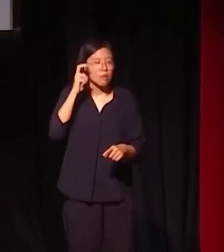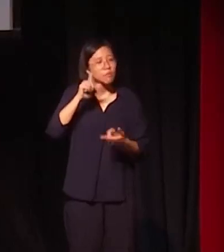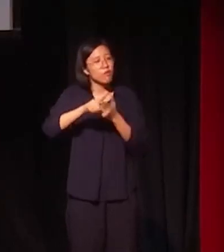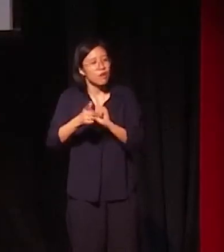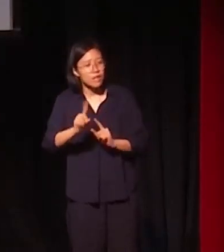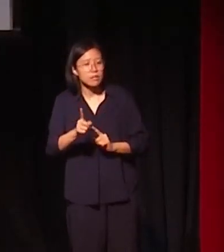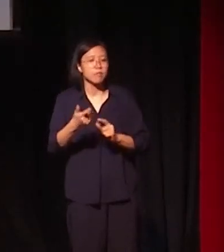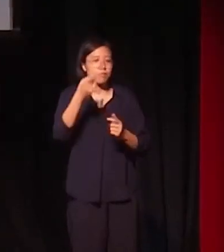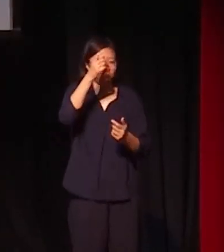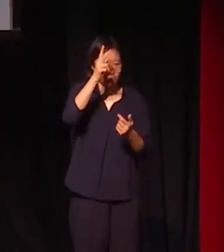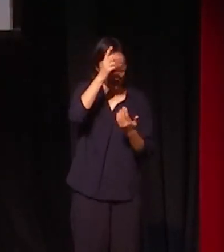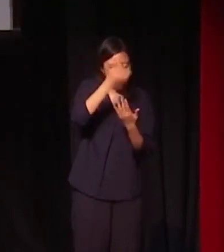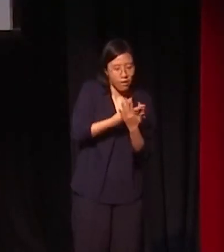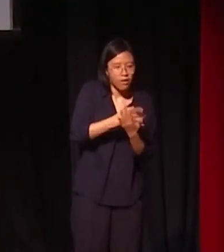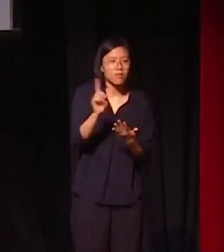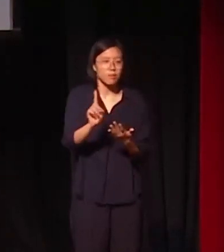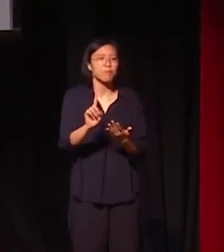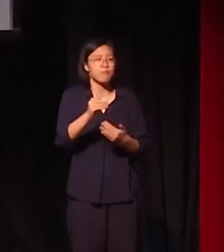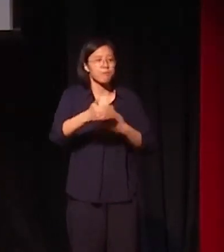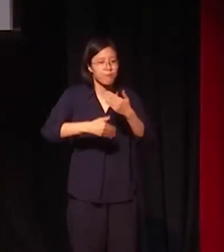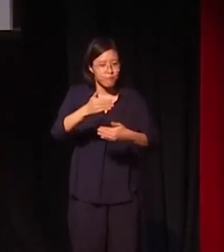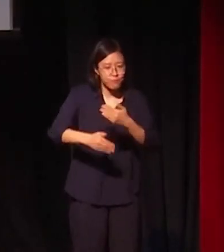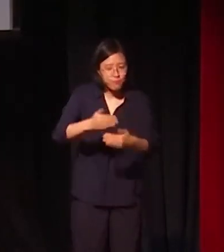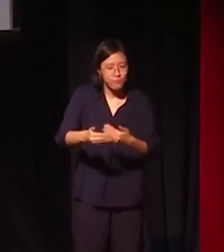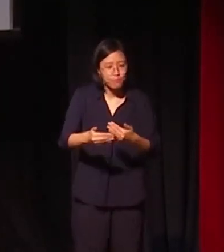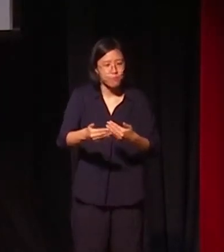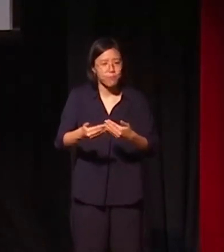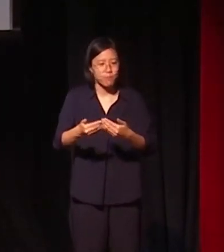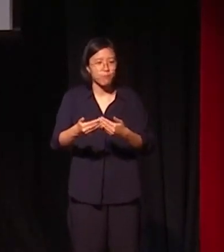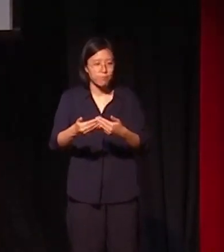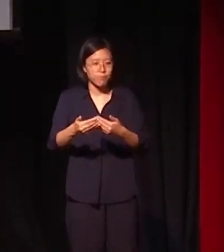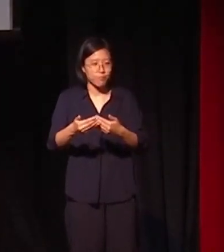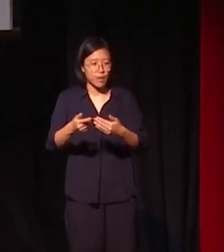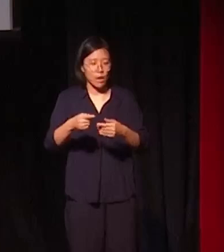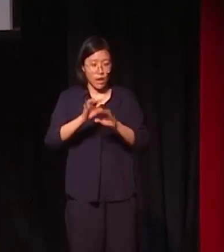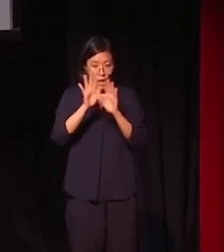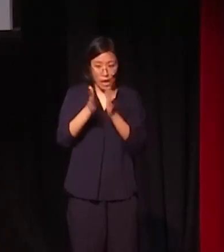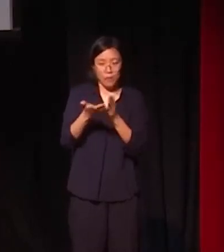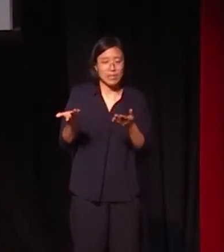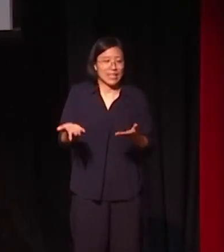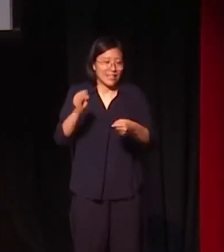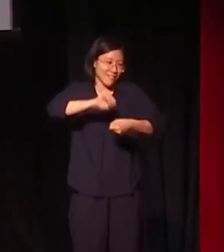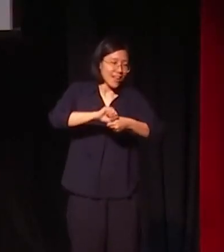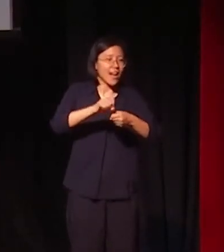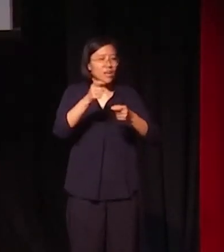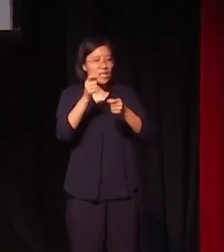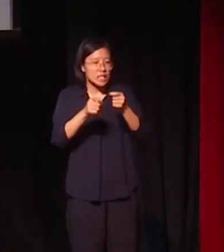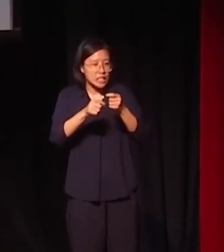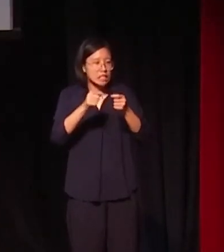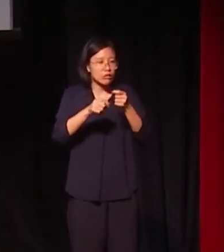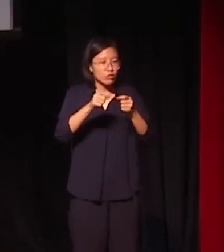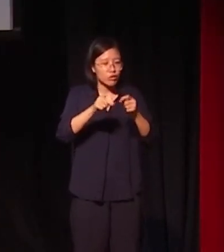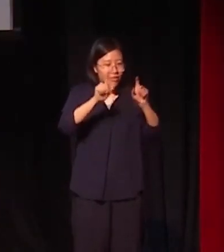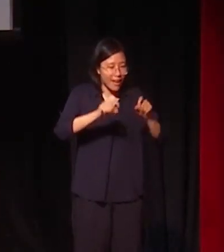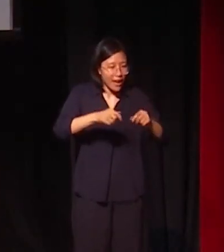for policy. So now Police Scotland has a whole range of information videos on their website about domestic